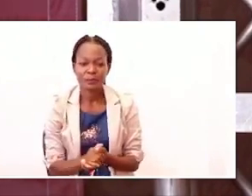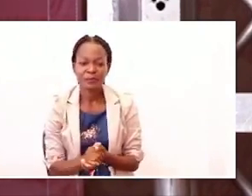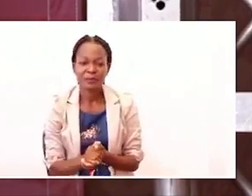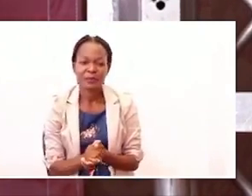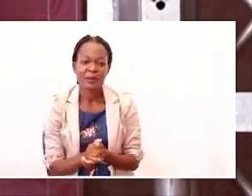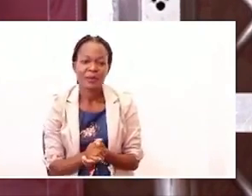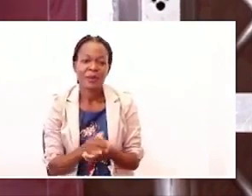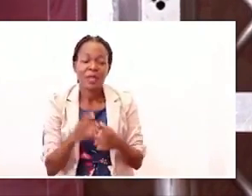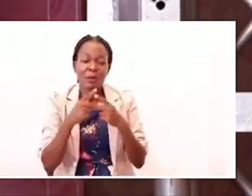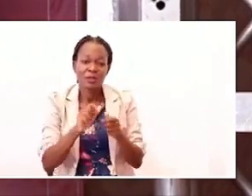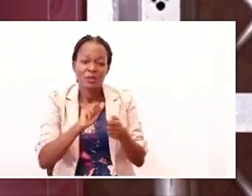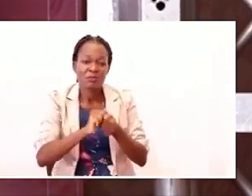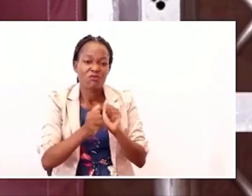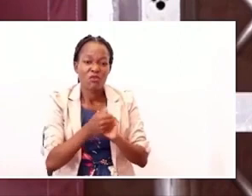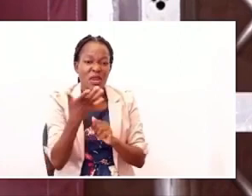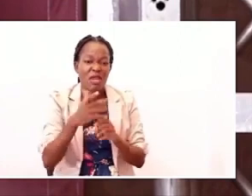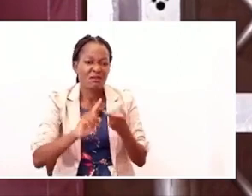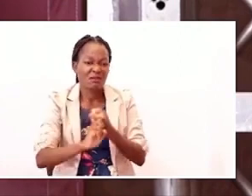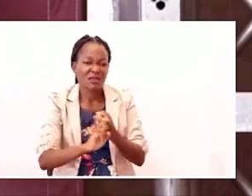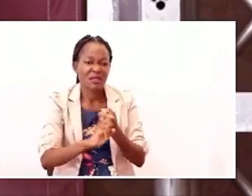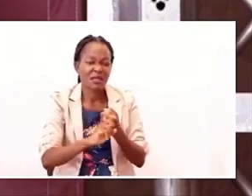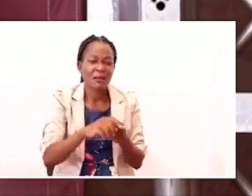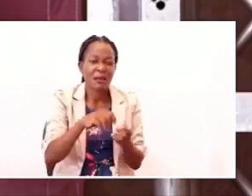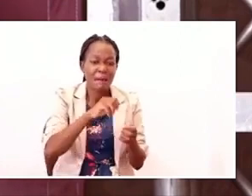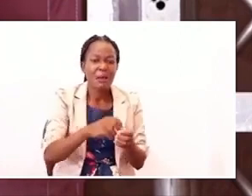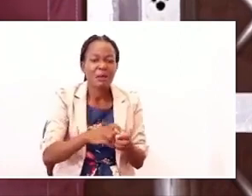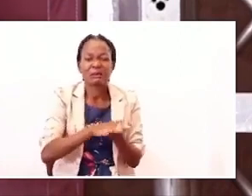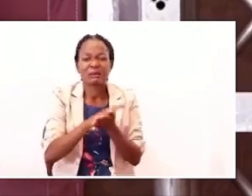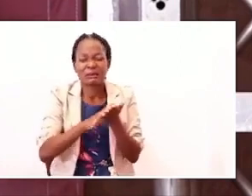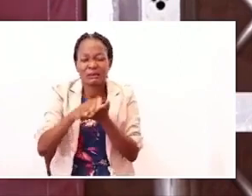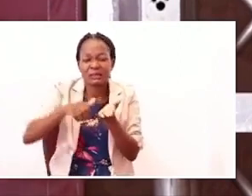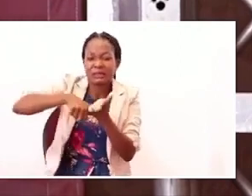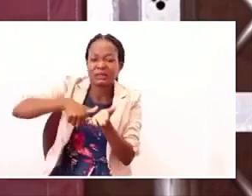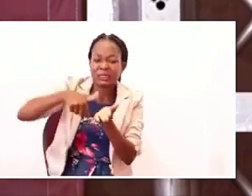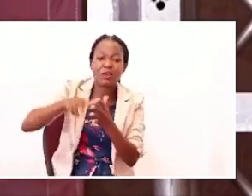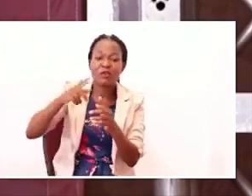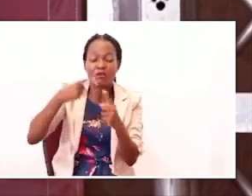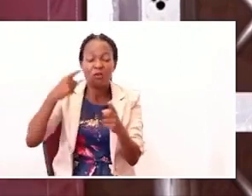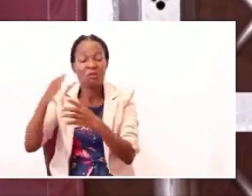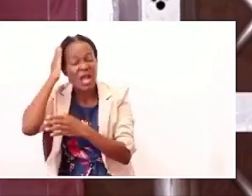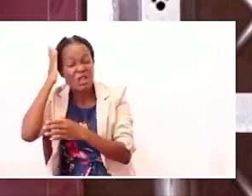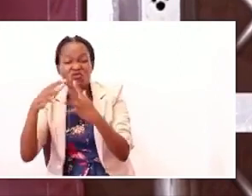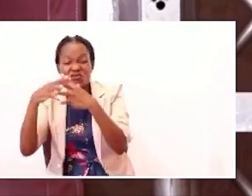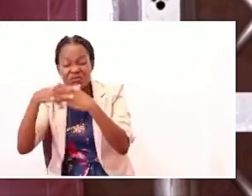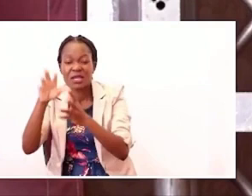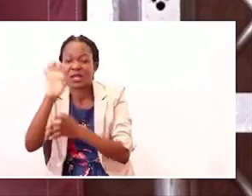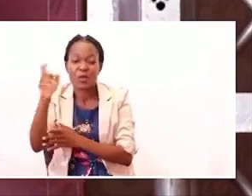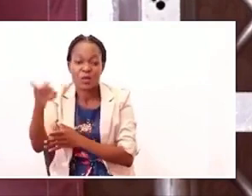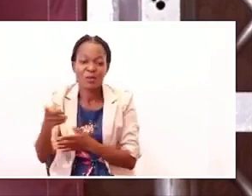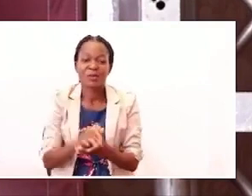The other point that is associated with this persistent dependence on debt is that there is therefore